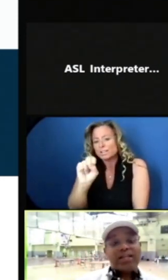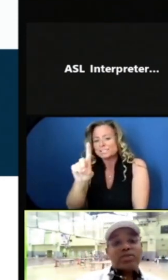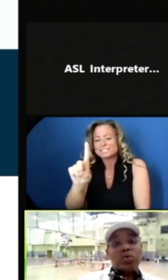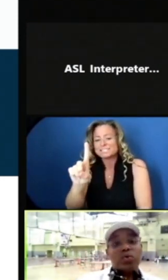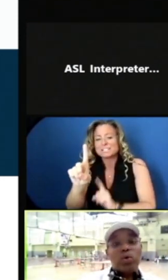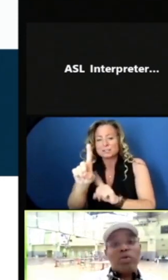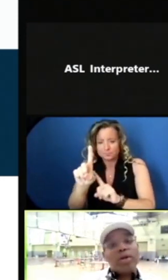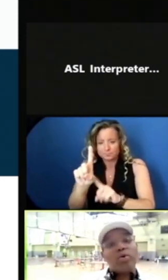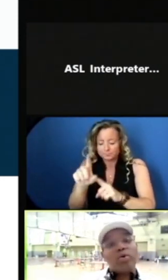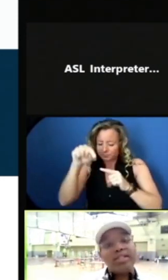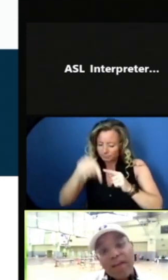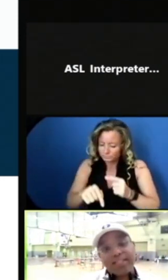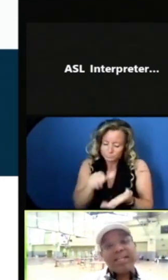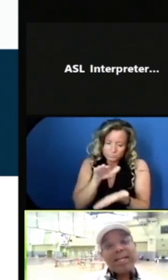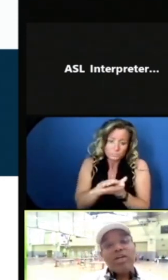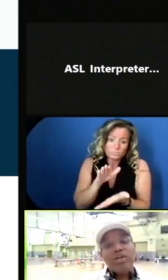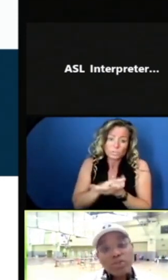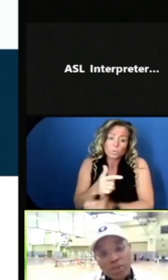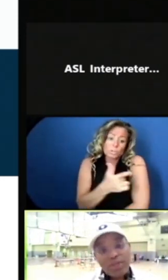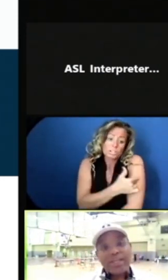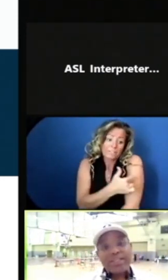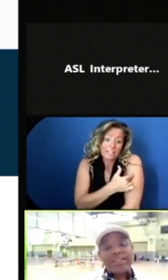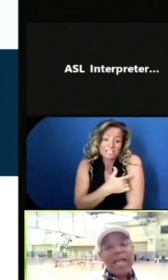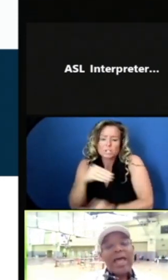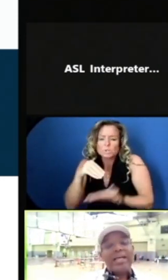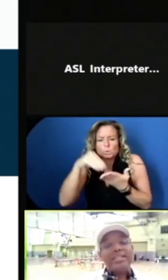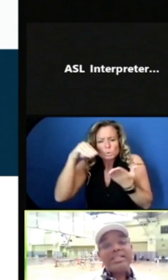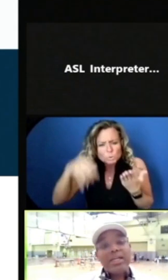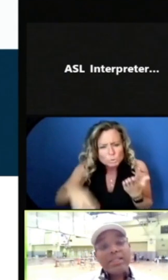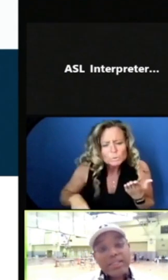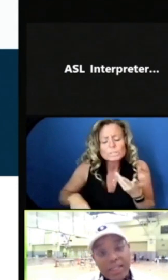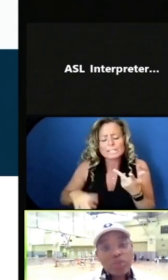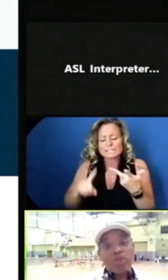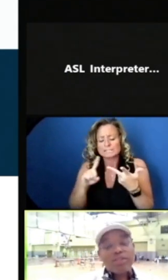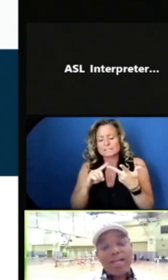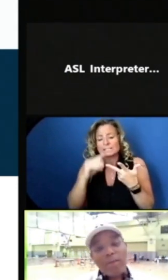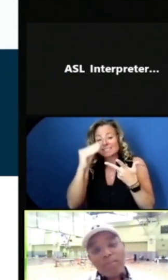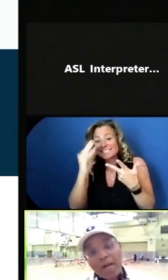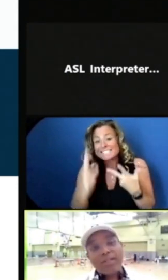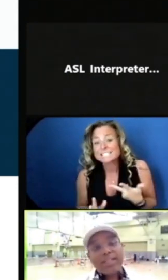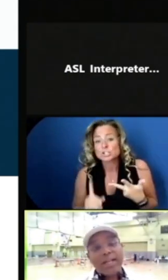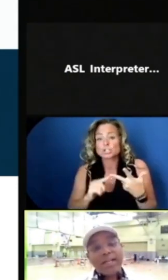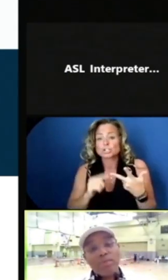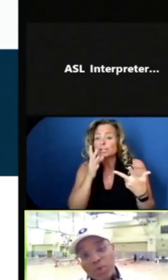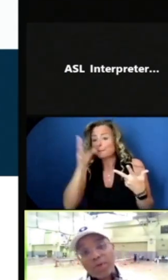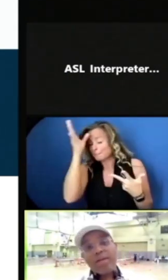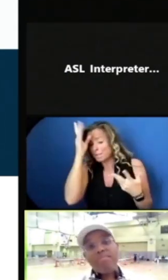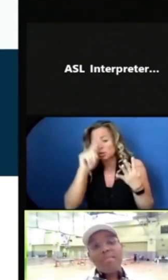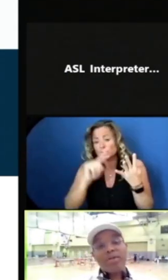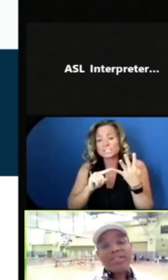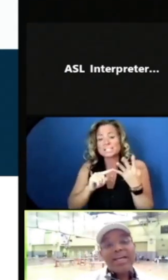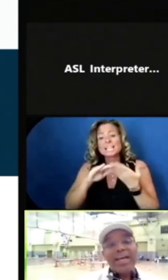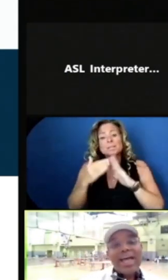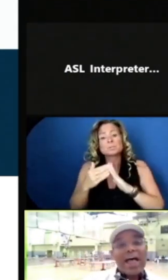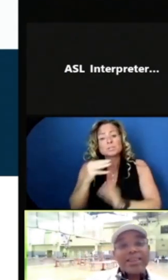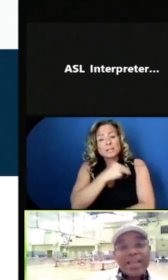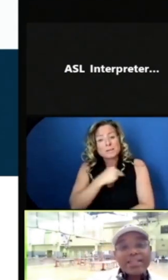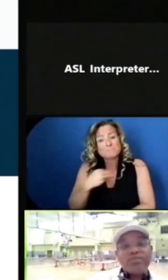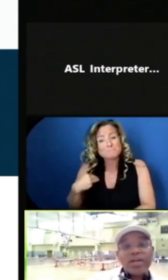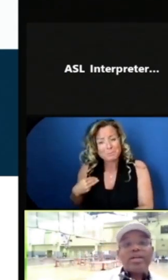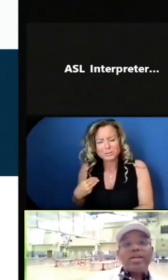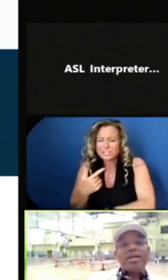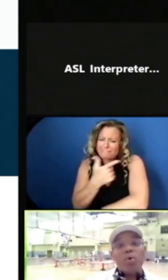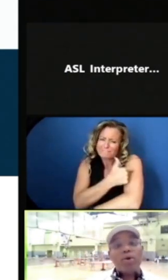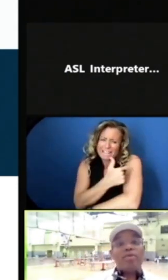at this school, we are going to vaccinate students and teachers and parents and community members. And